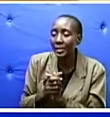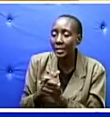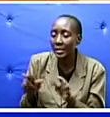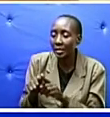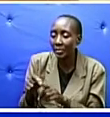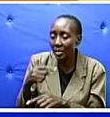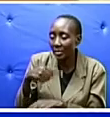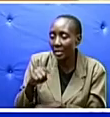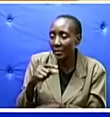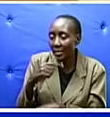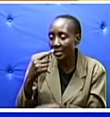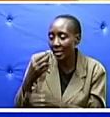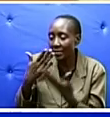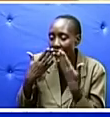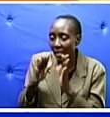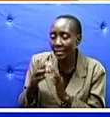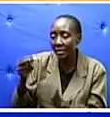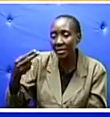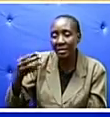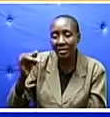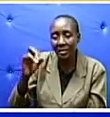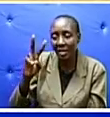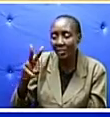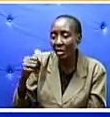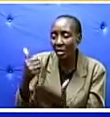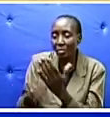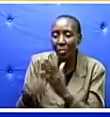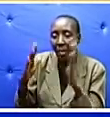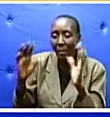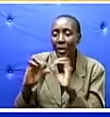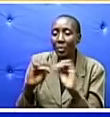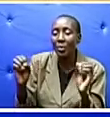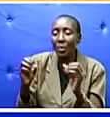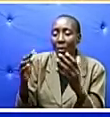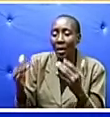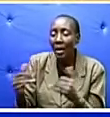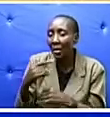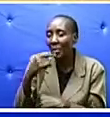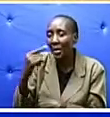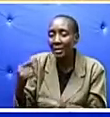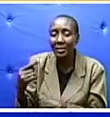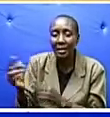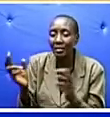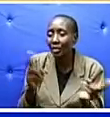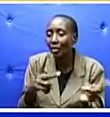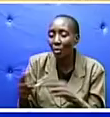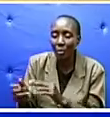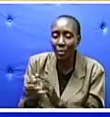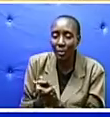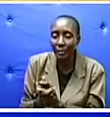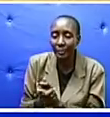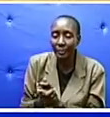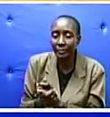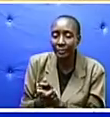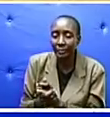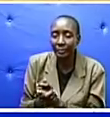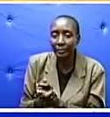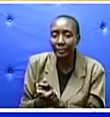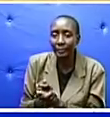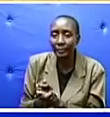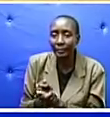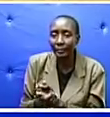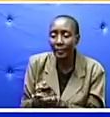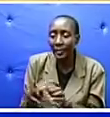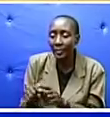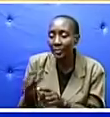said, HIV is not a big deal. And it's nowadays I always say it's not an issue. Mm. So let us, as he said,